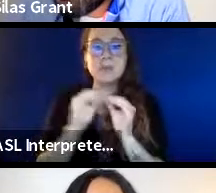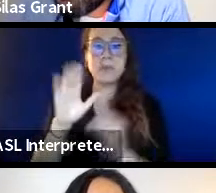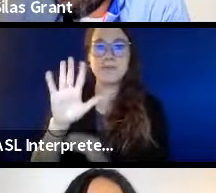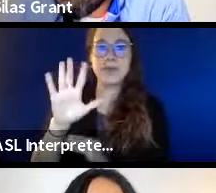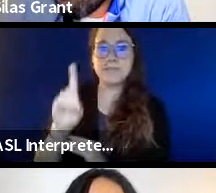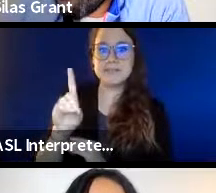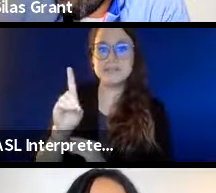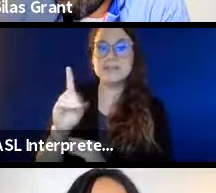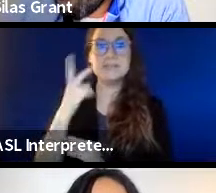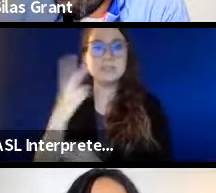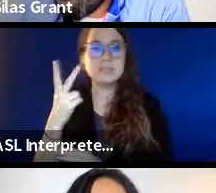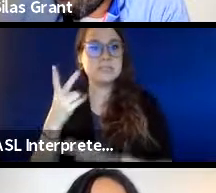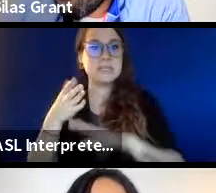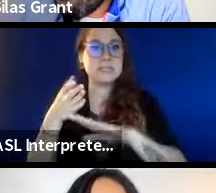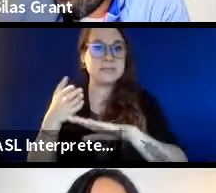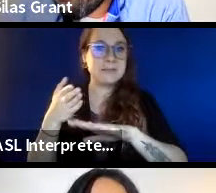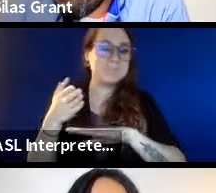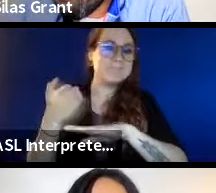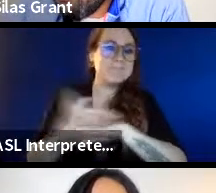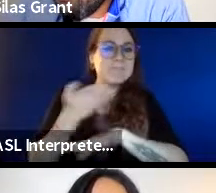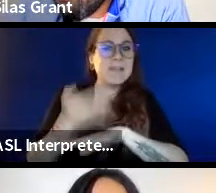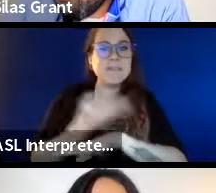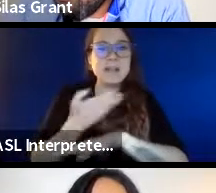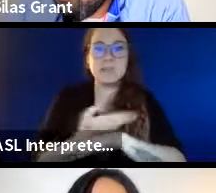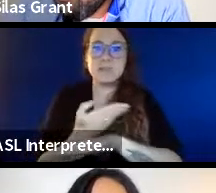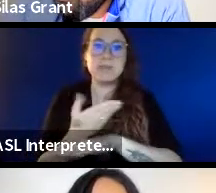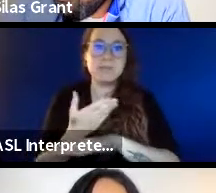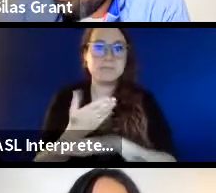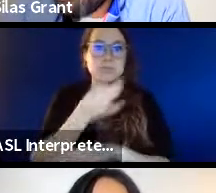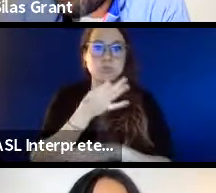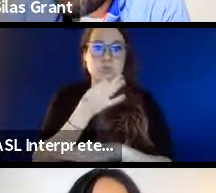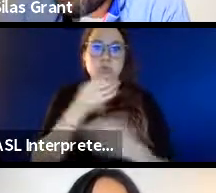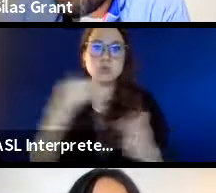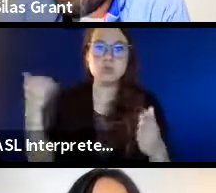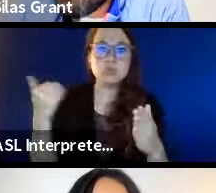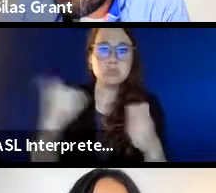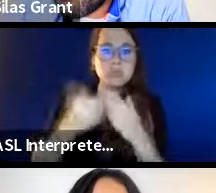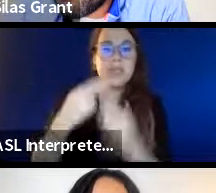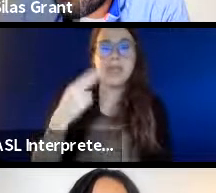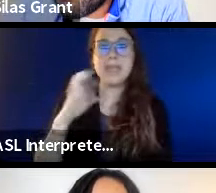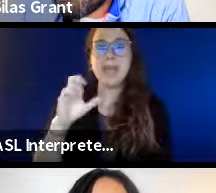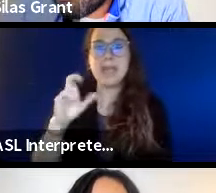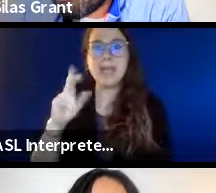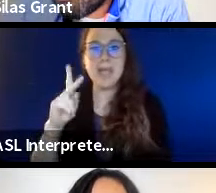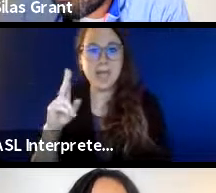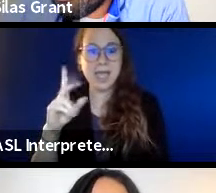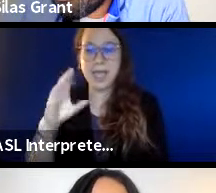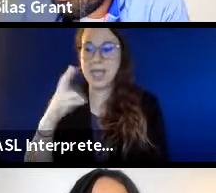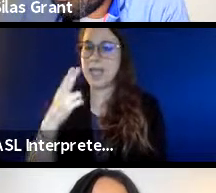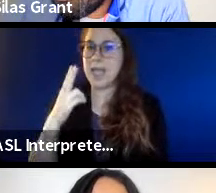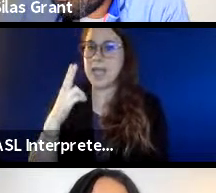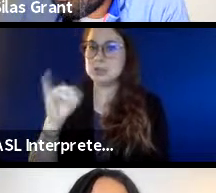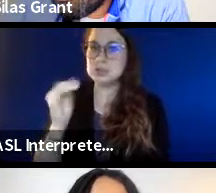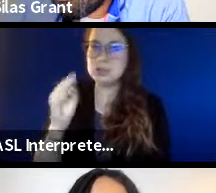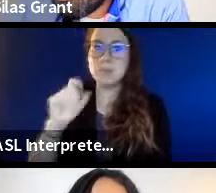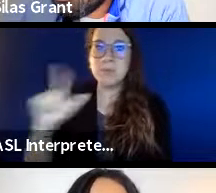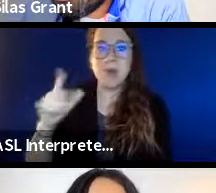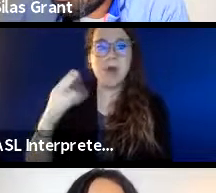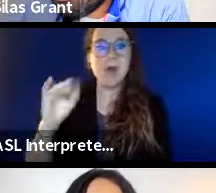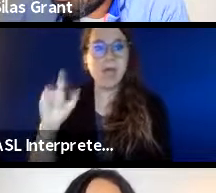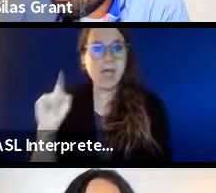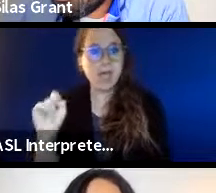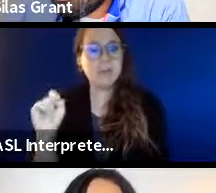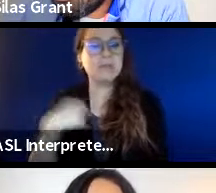see development at mega sites on the horizon, like Hechinger Mall. We do want to think about